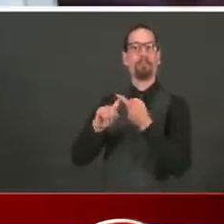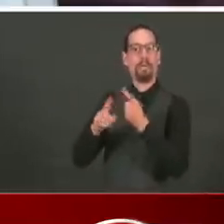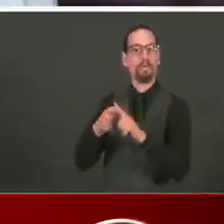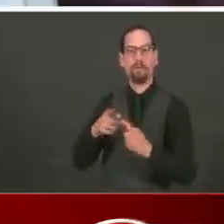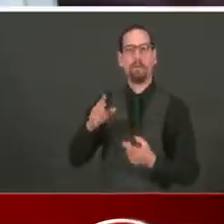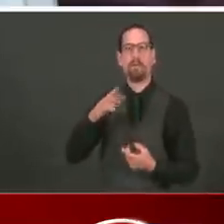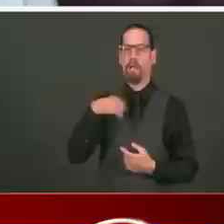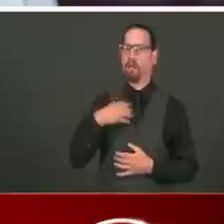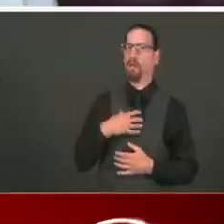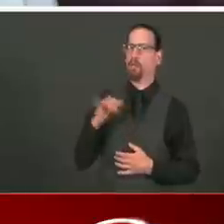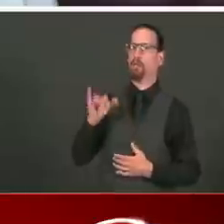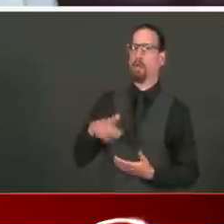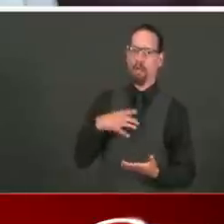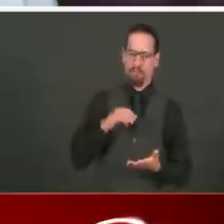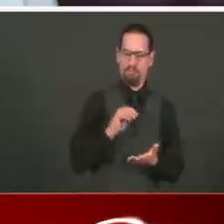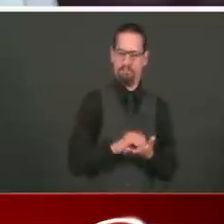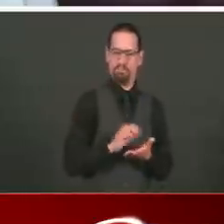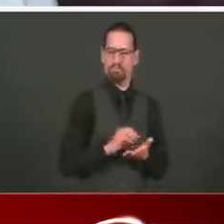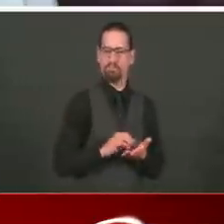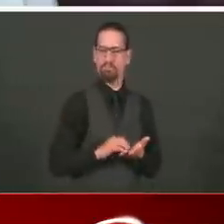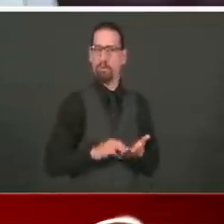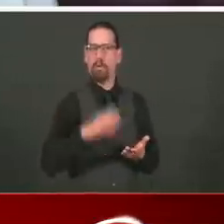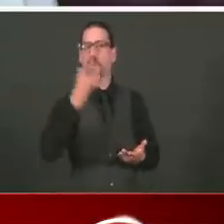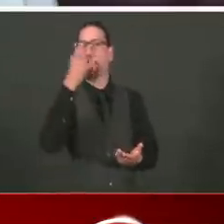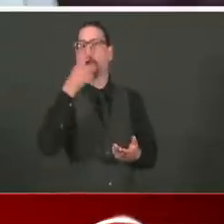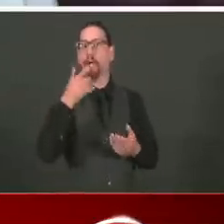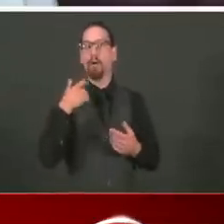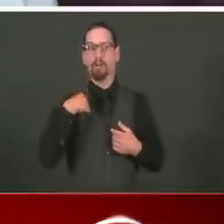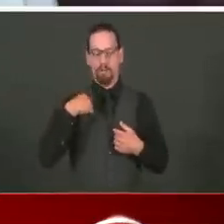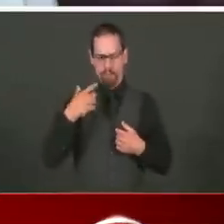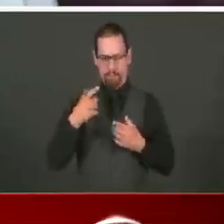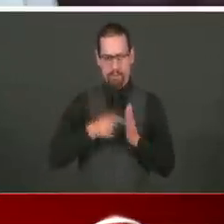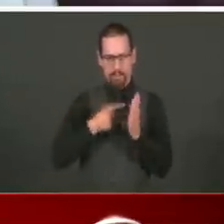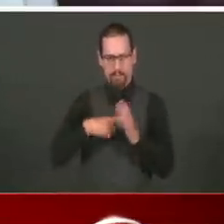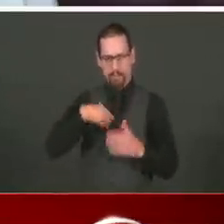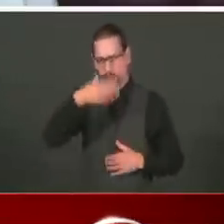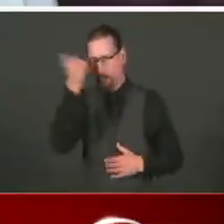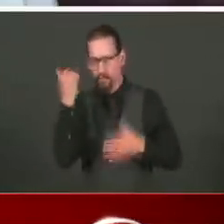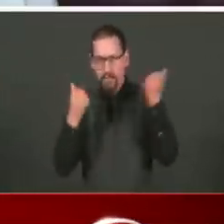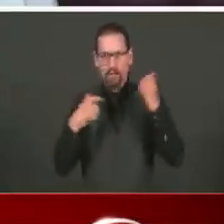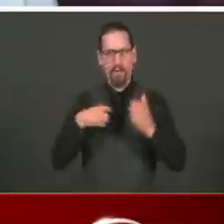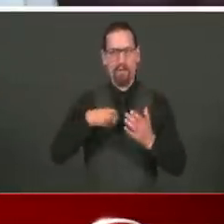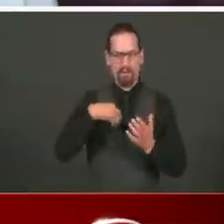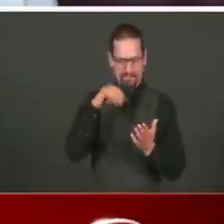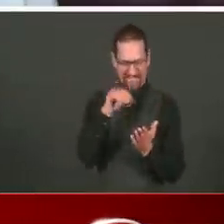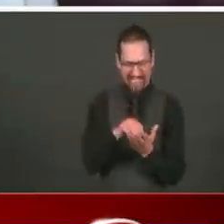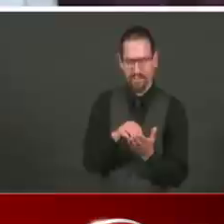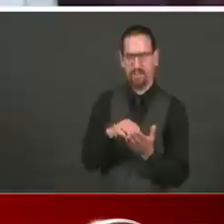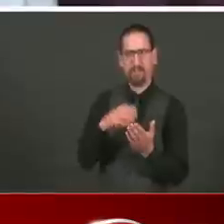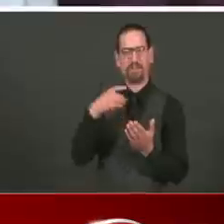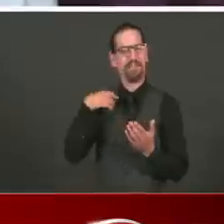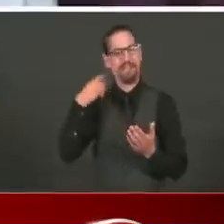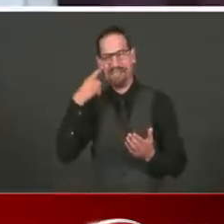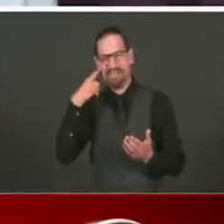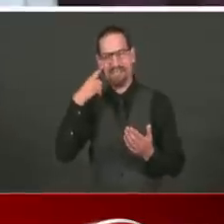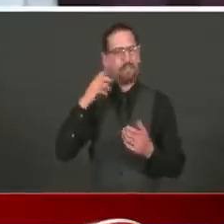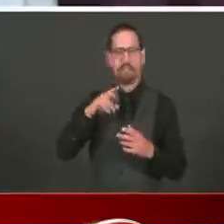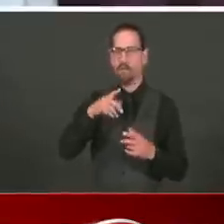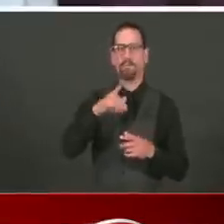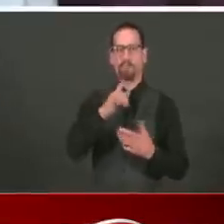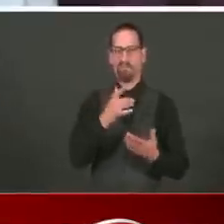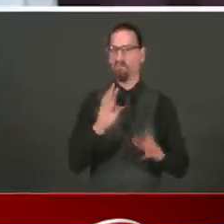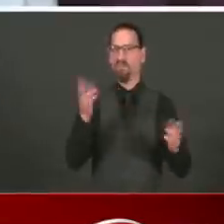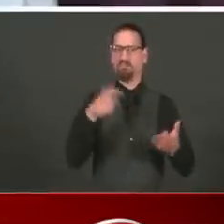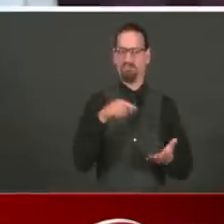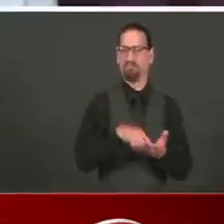we were with. So I was at so-and-so's house. I was with these people. Put it right there in the app. For months, I've been asking you to keep your